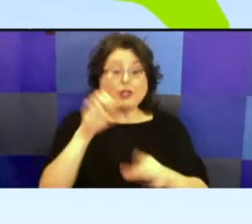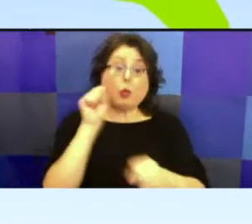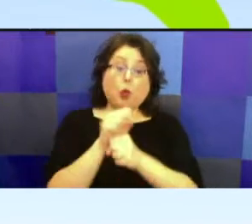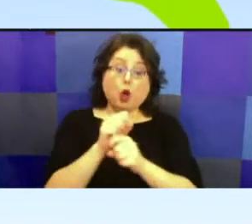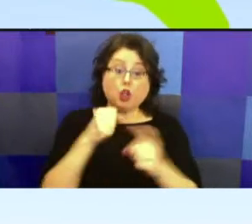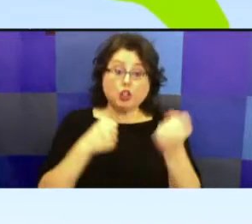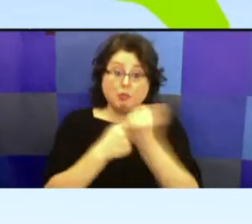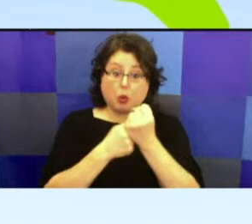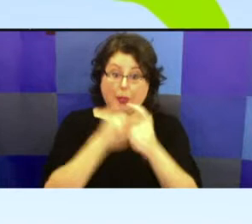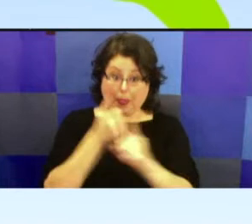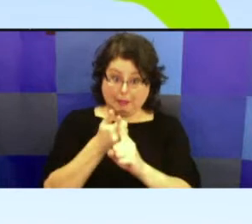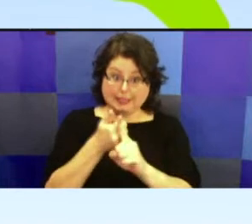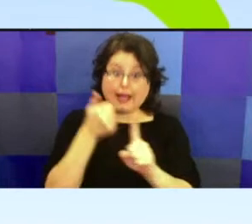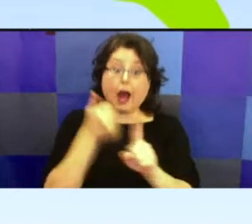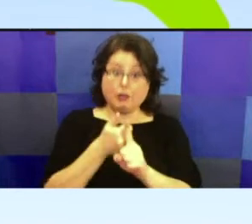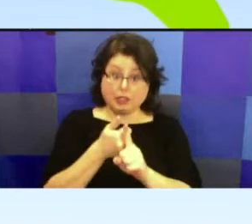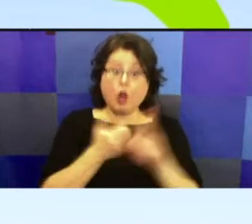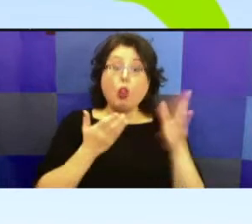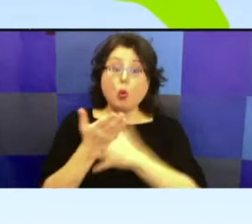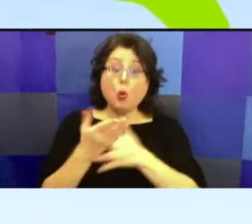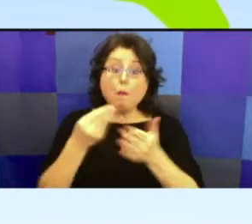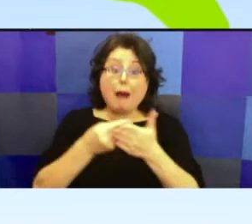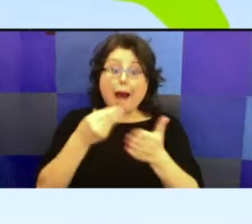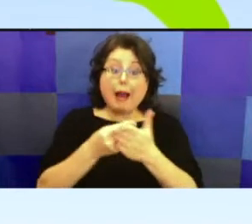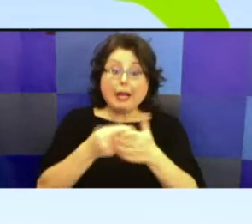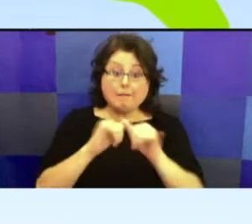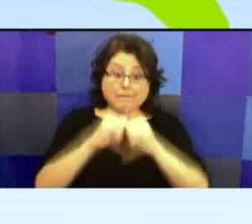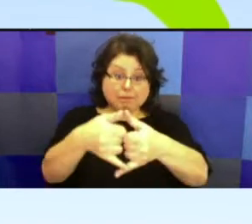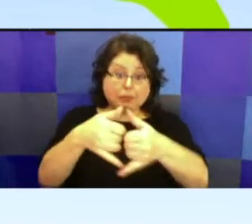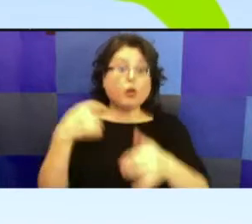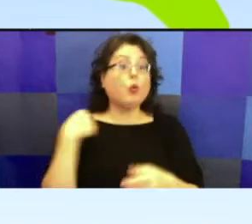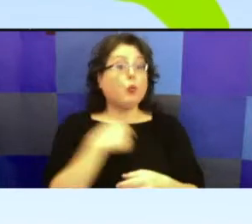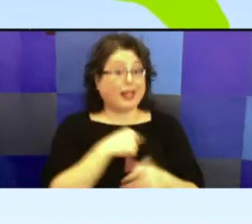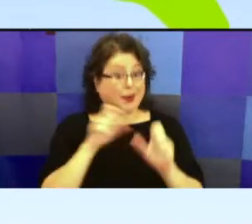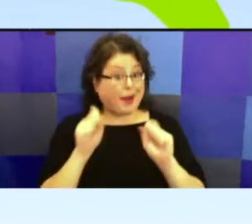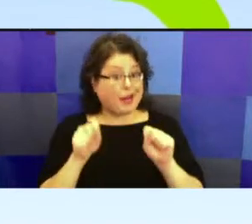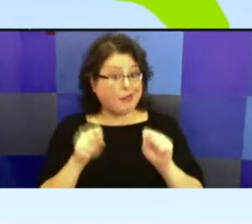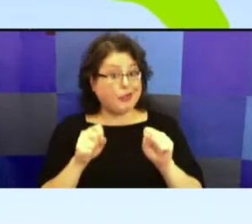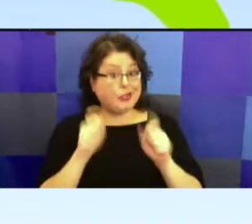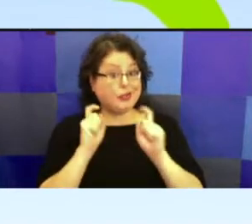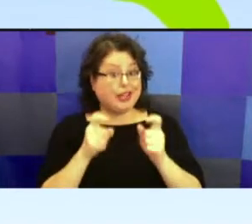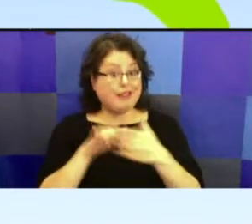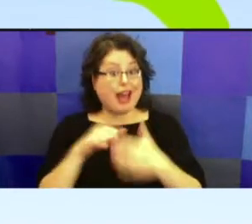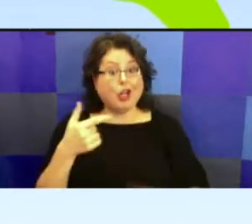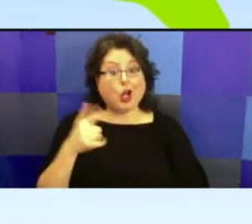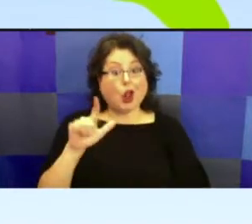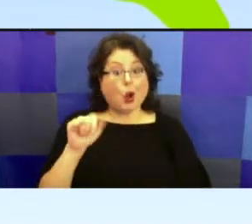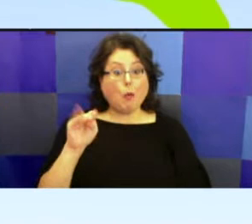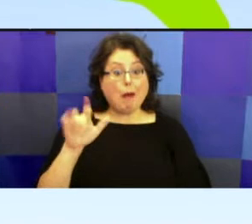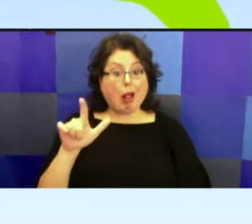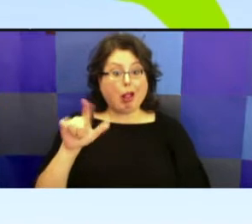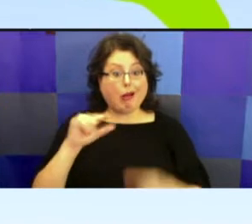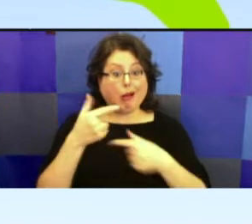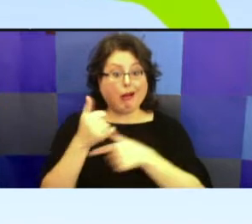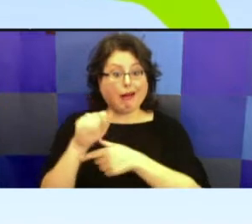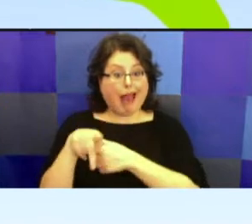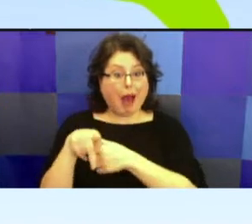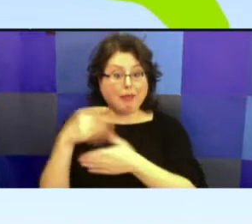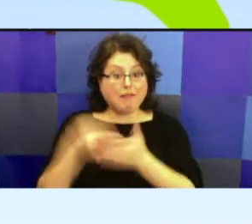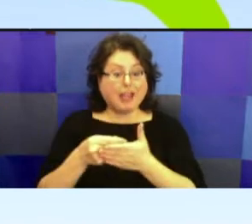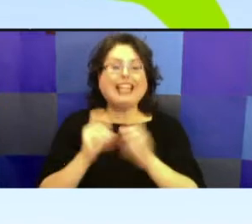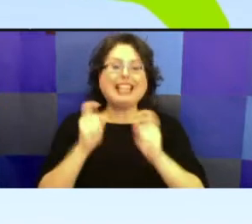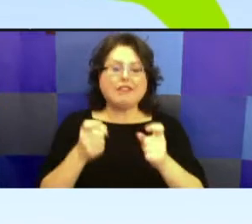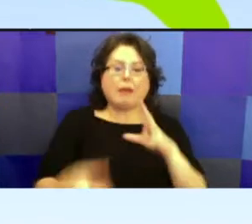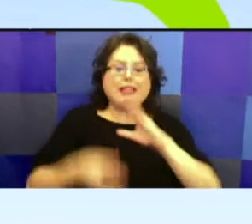And so through funding, we have been able to create the Global Gap Fund and provide an additional $500